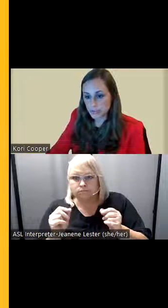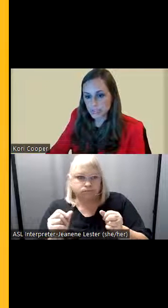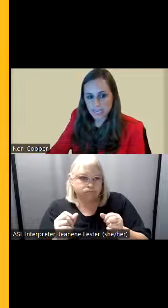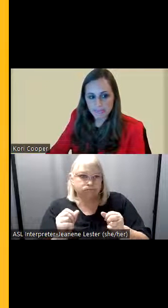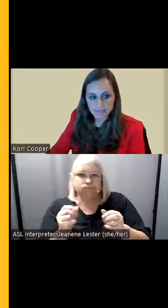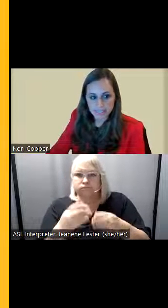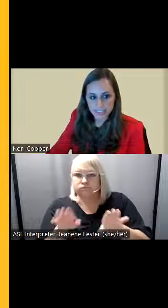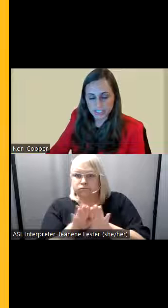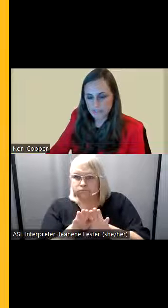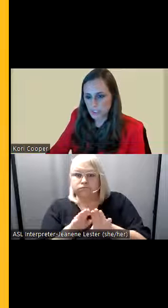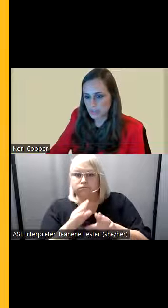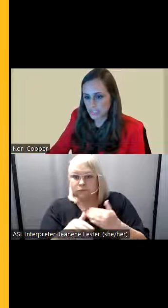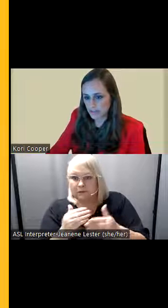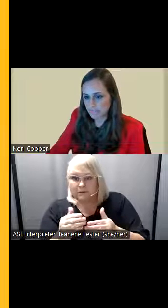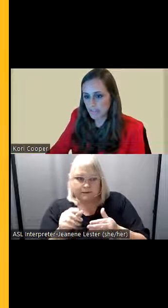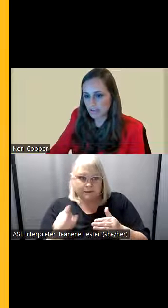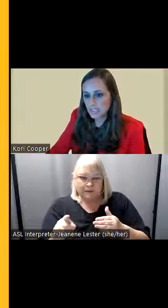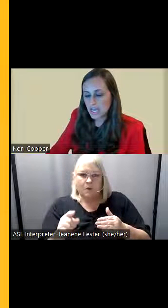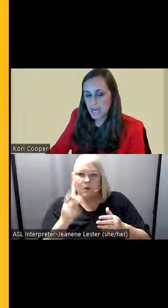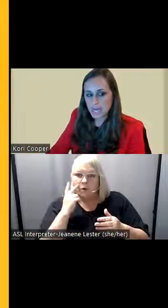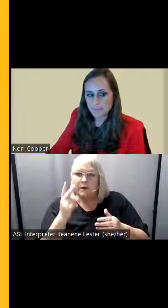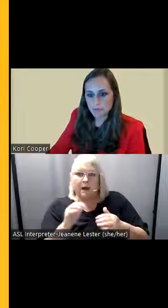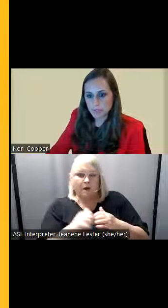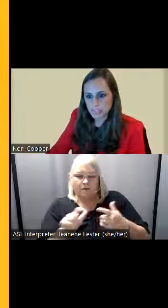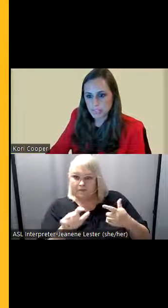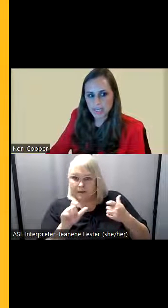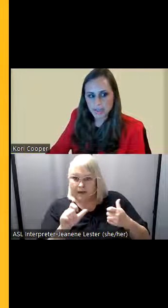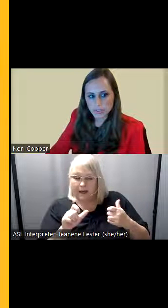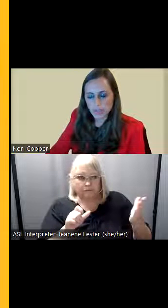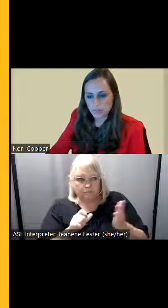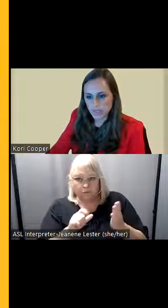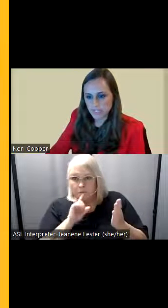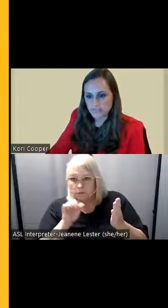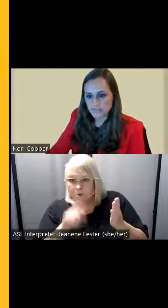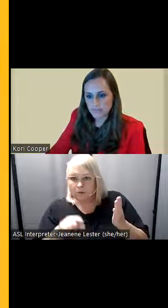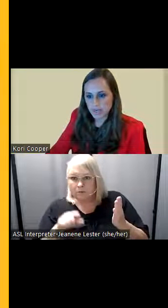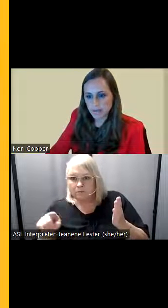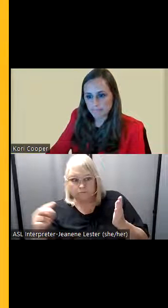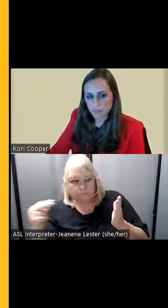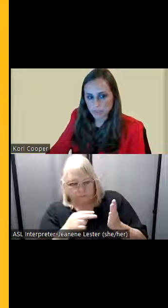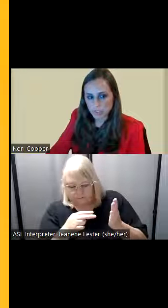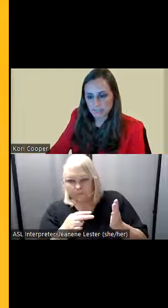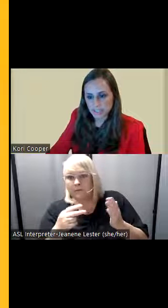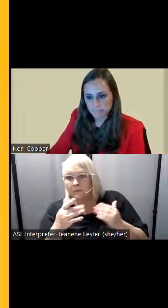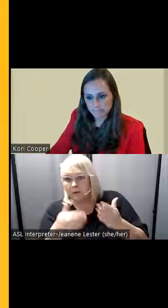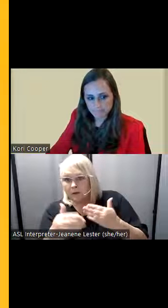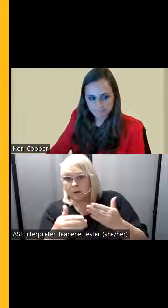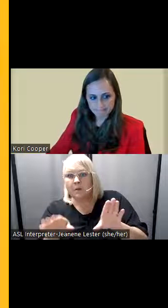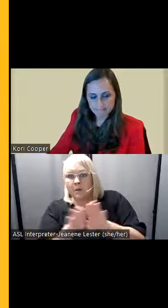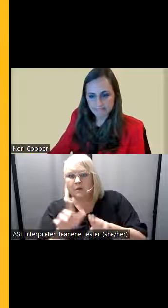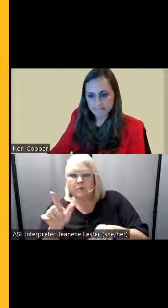establishing turnaround time expectations for closing out a file, proposing at 21 days from report